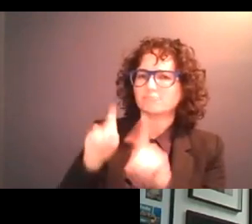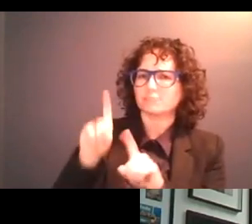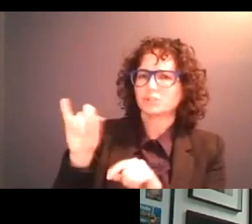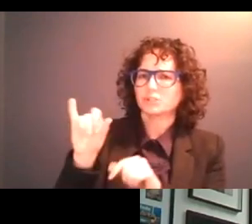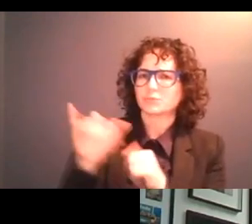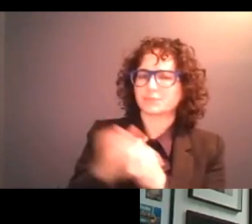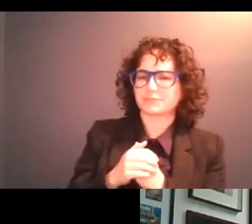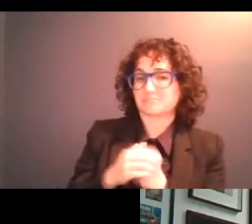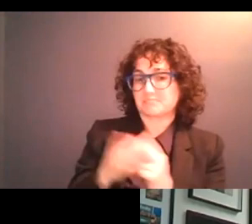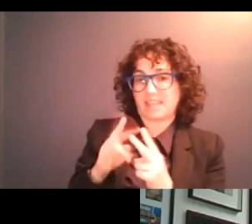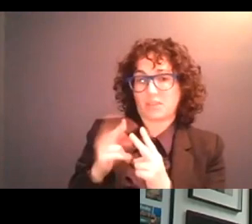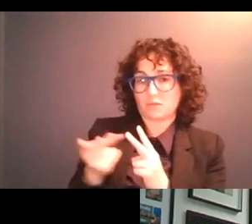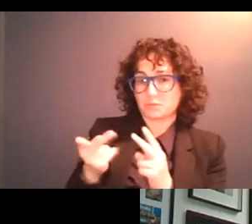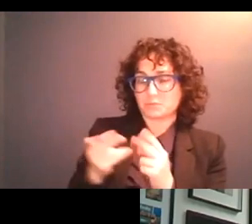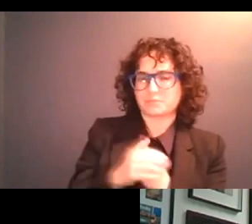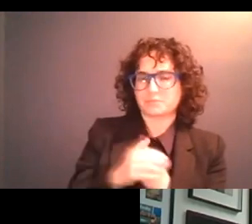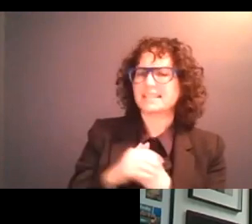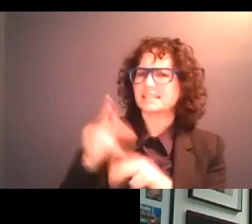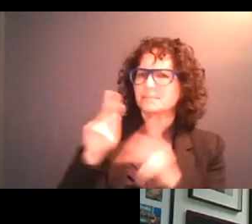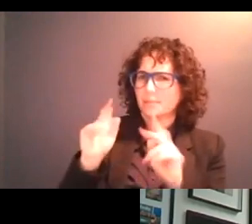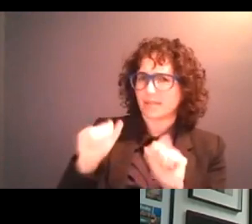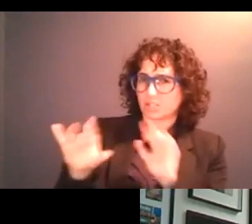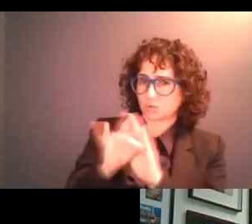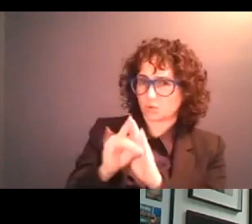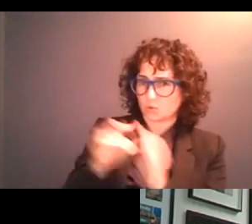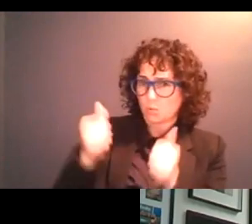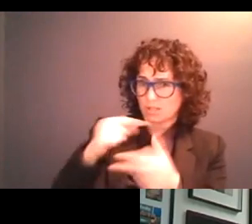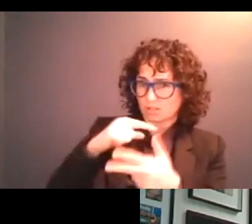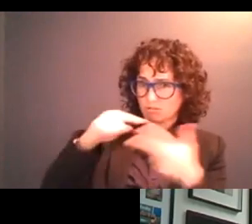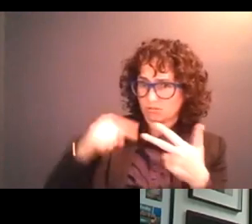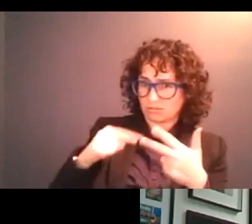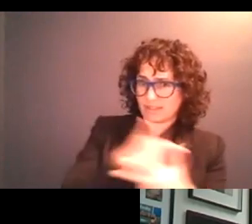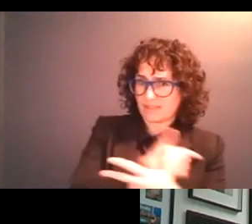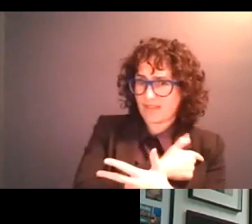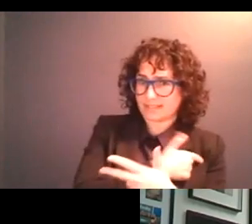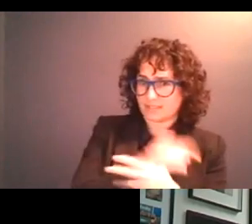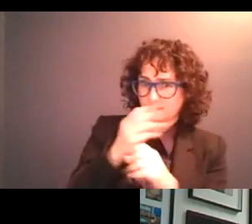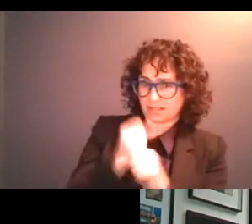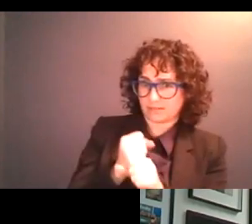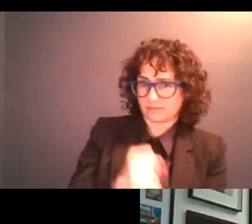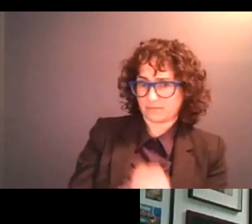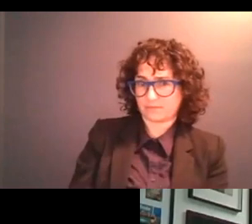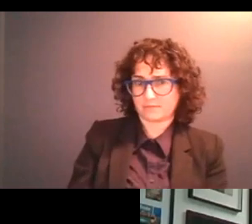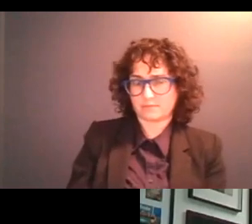is for either of you. Do people get to choose which of the 3 available vaccines they receive?